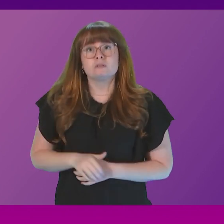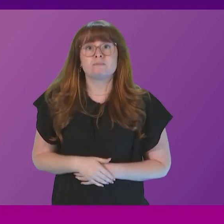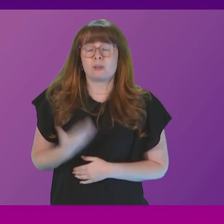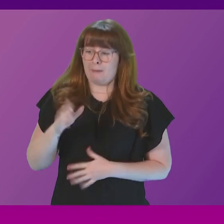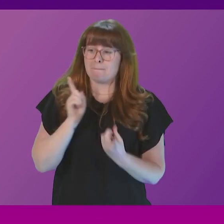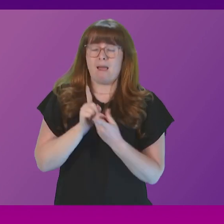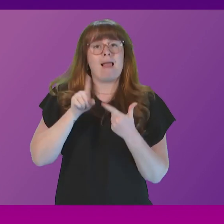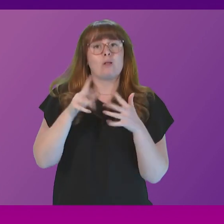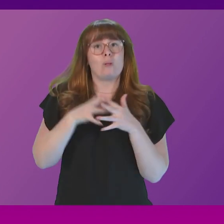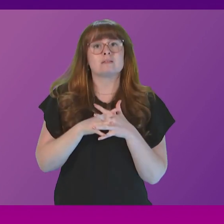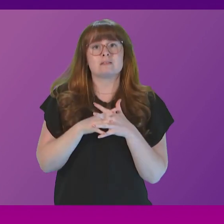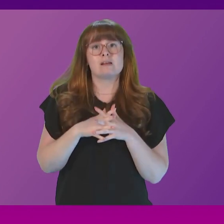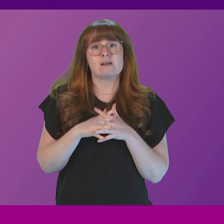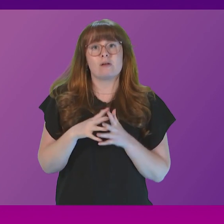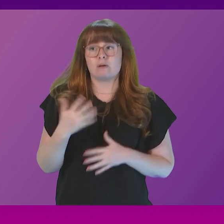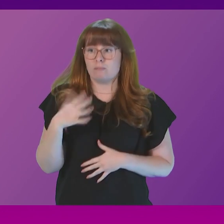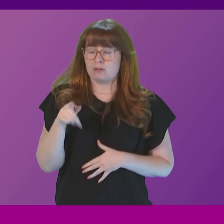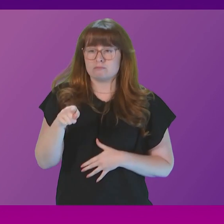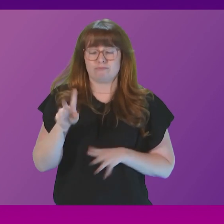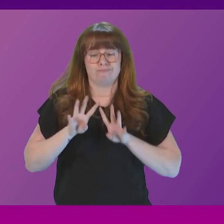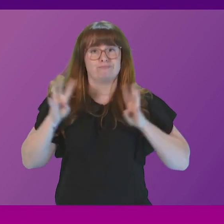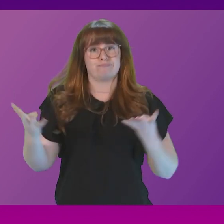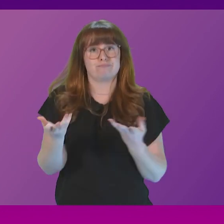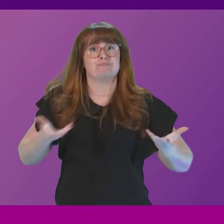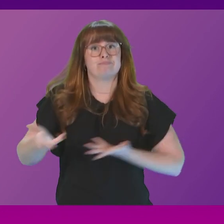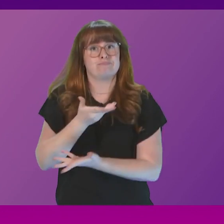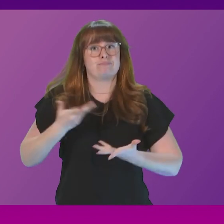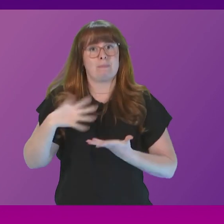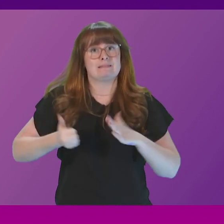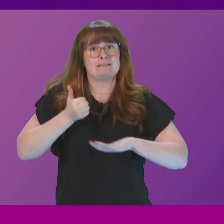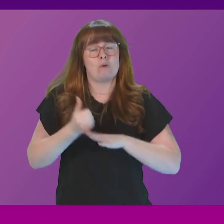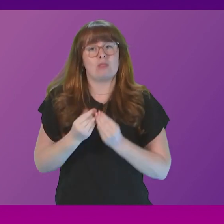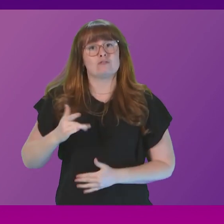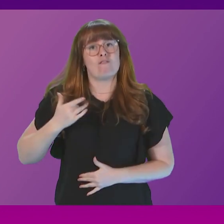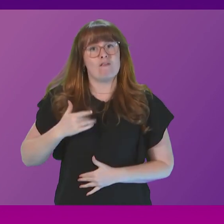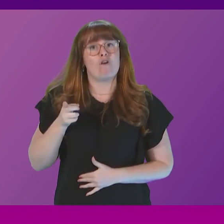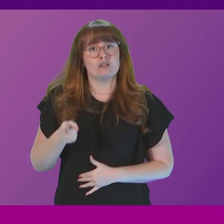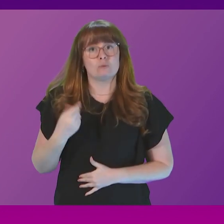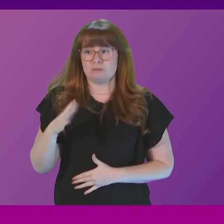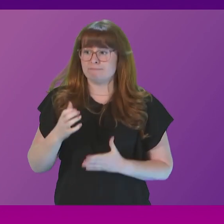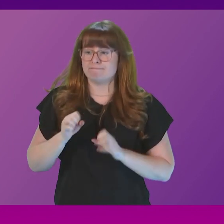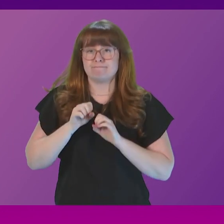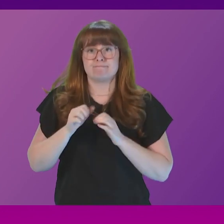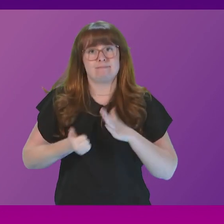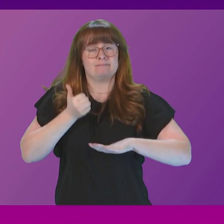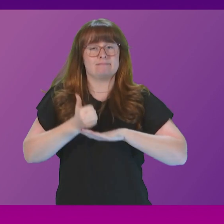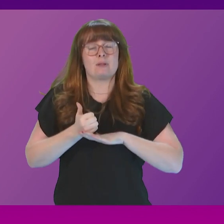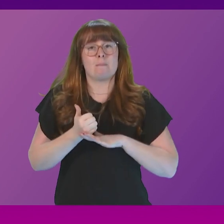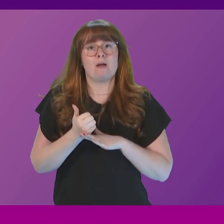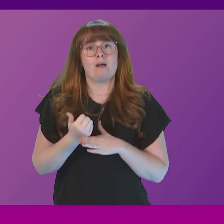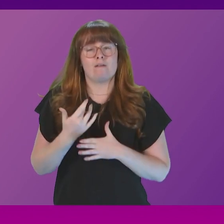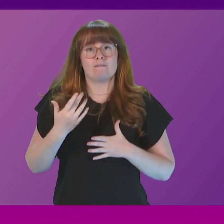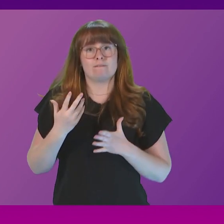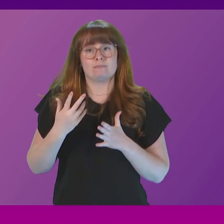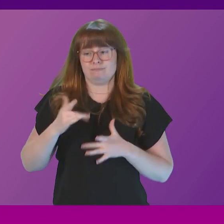with Ellie Wilson. She was a part of a round table that I hosted with survivors when we launched the Victims Witnesses and